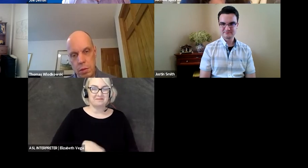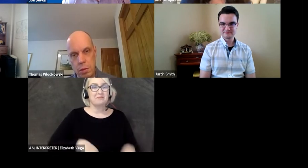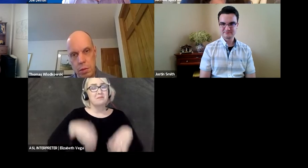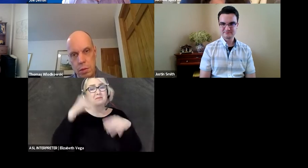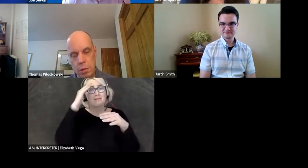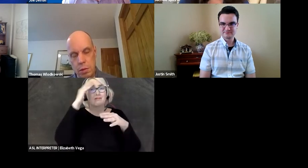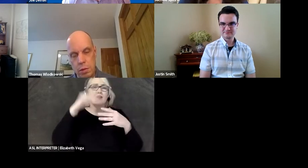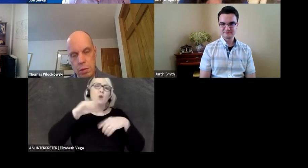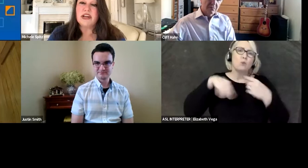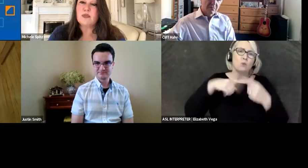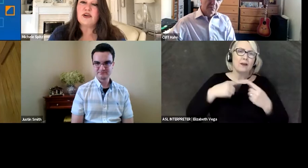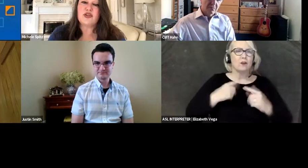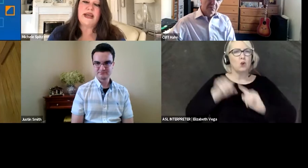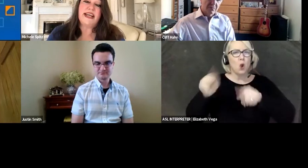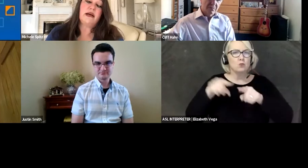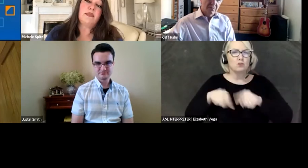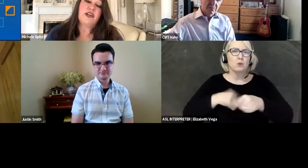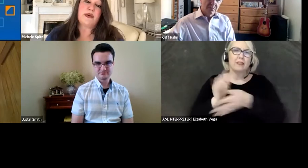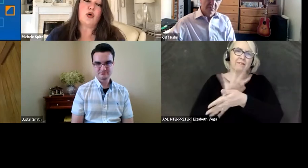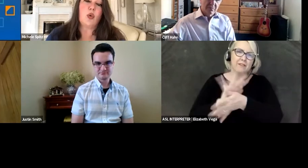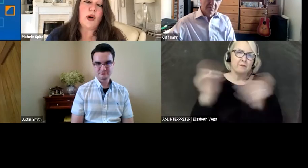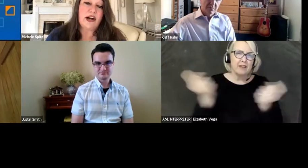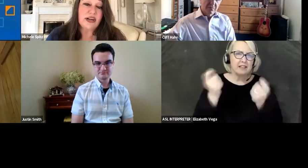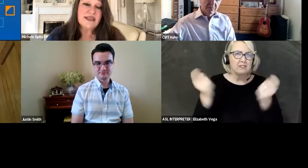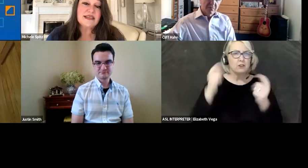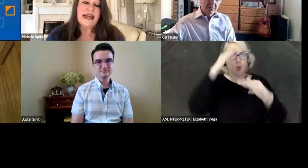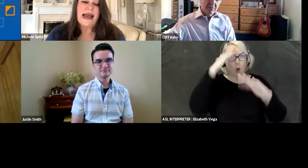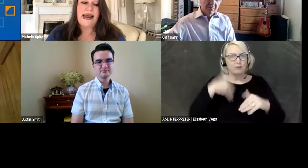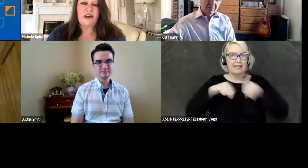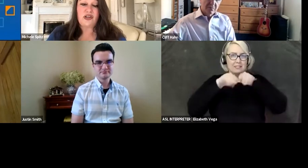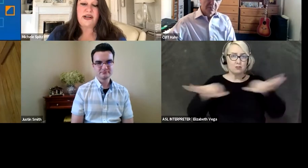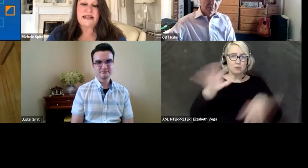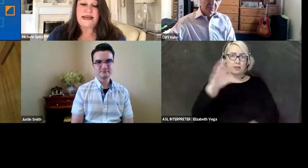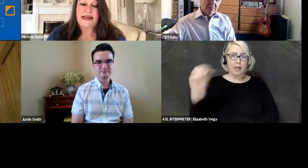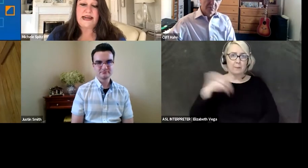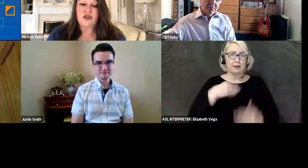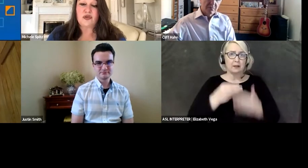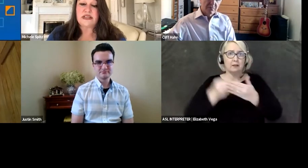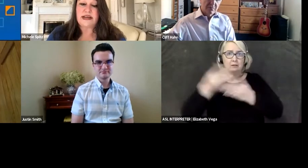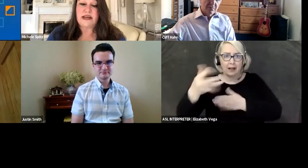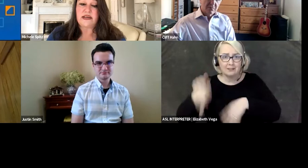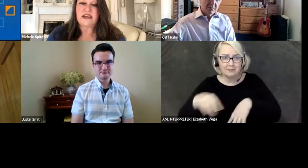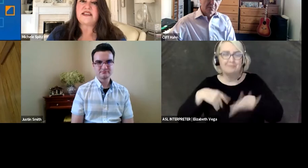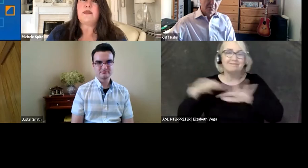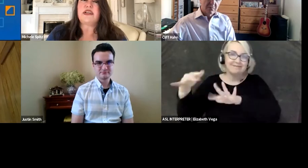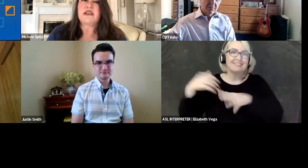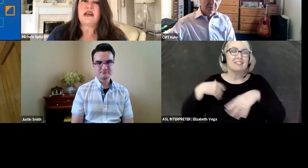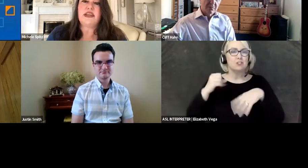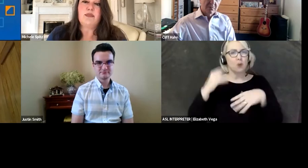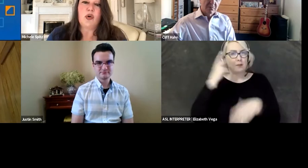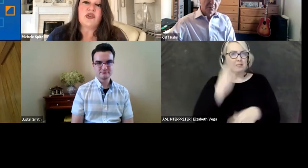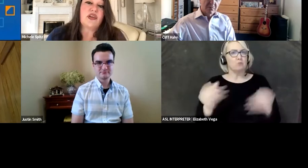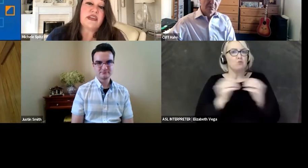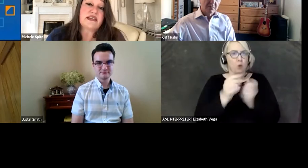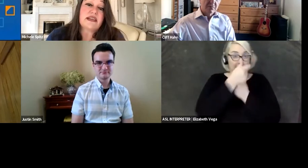so on and so forth. So I see a much bigger demand, a much bigger awareness, and should I say interest and acceptance of